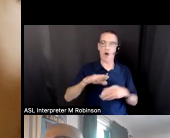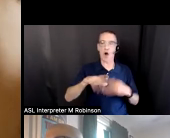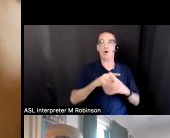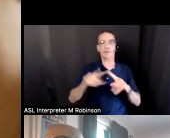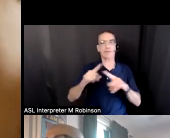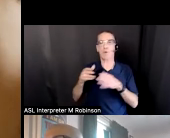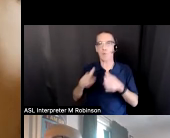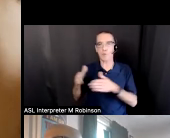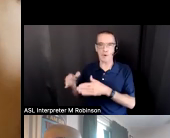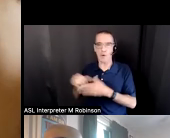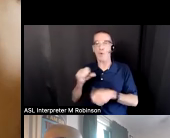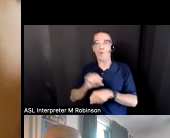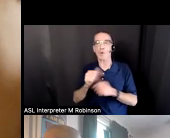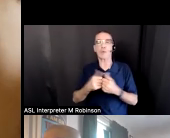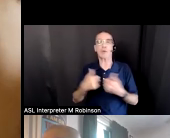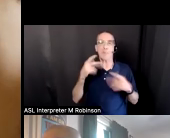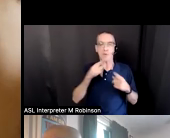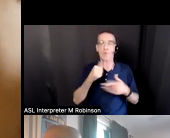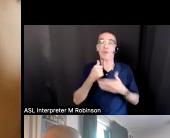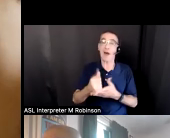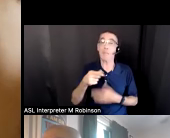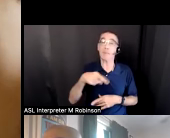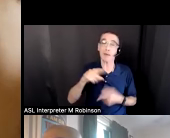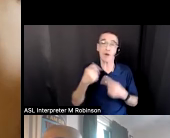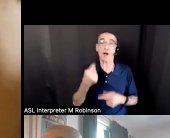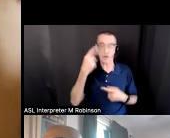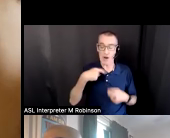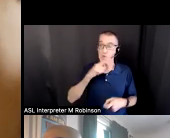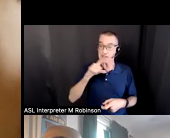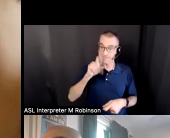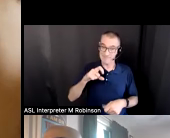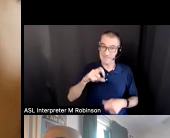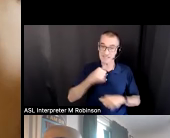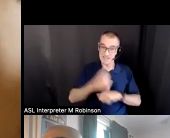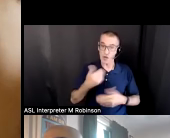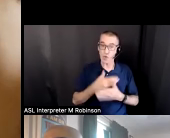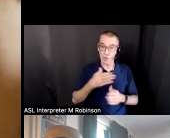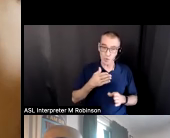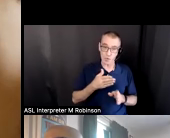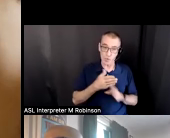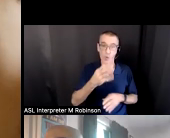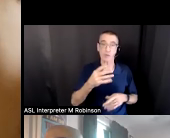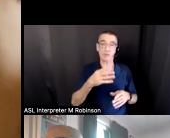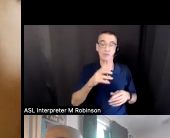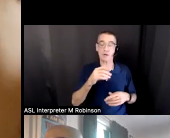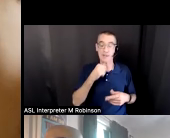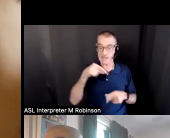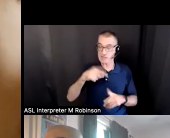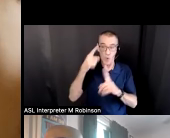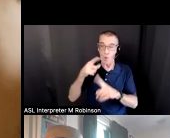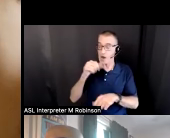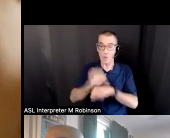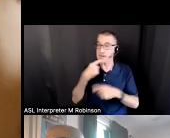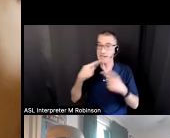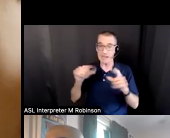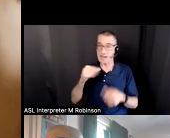arenas when working with young people, which is to really help them think about, do I need to set a new course? Did I set a goal that isn't working for me anymore? Has this relationship failed?